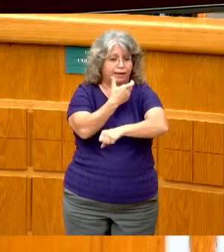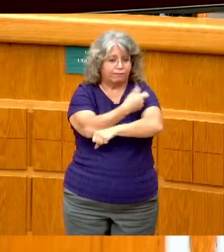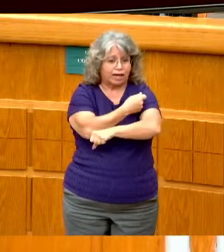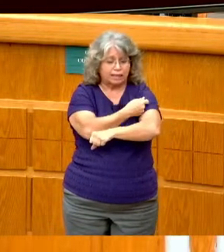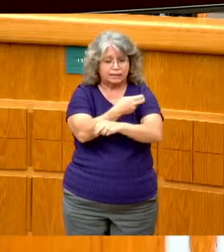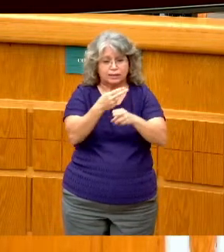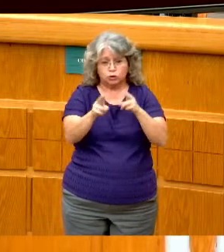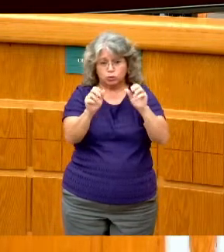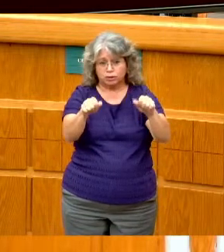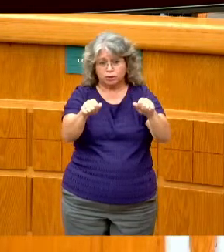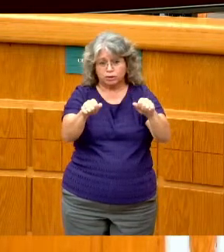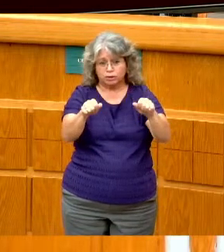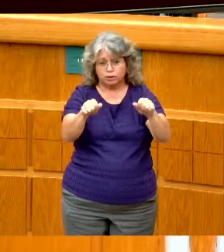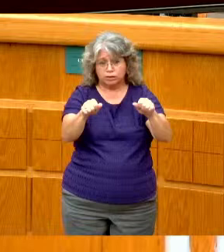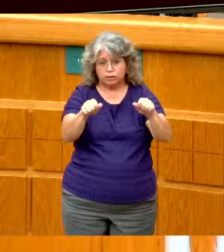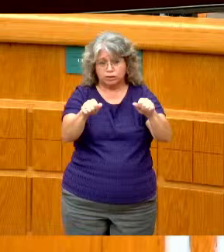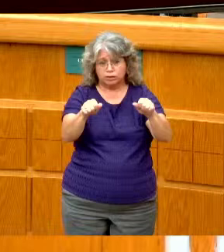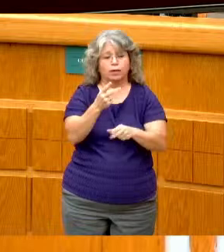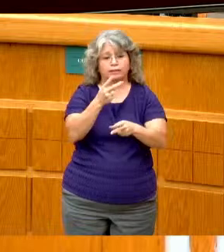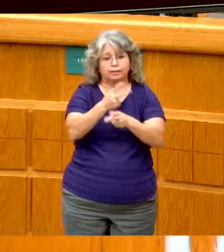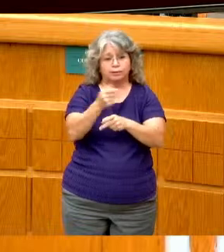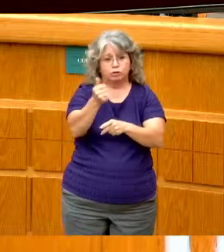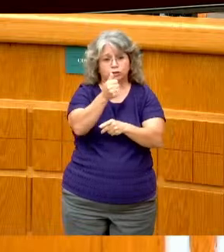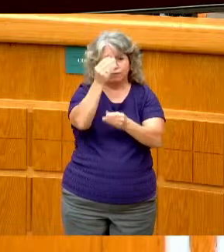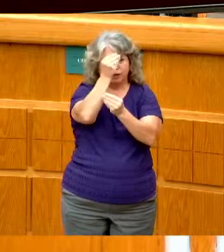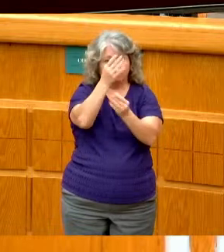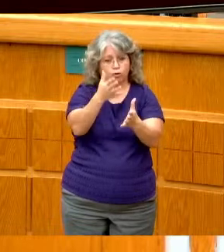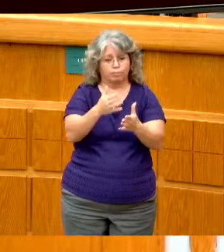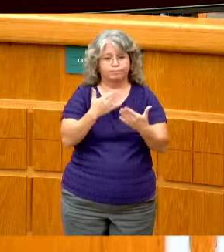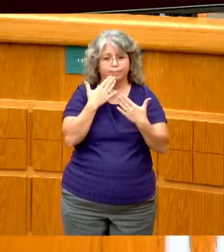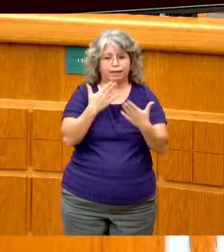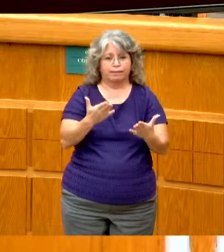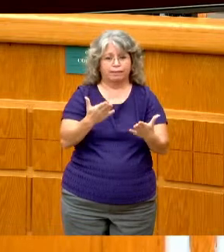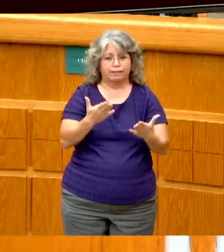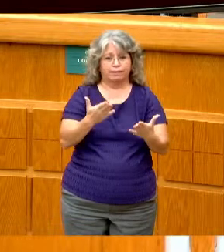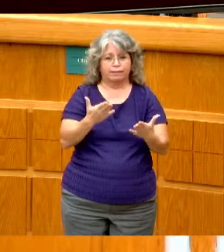possible, and as always, stay informed. Thank you.